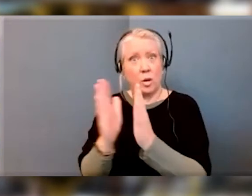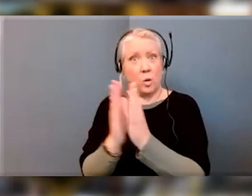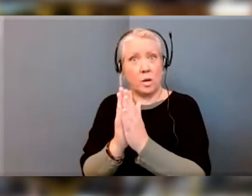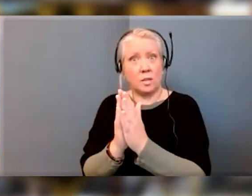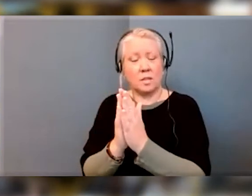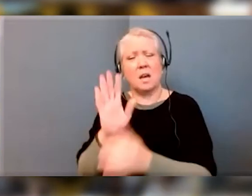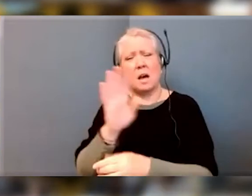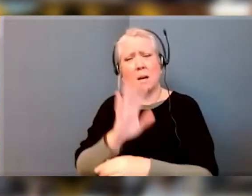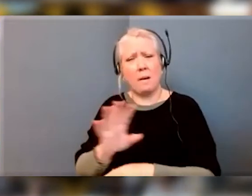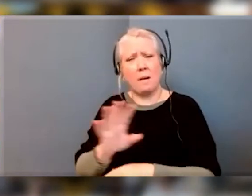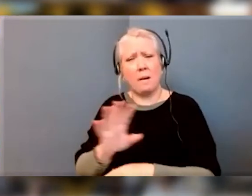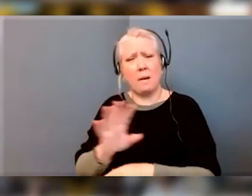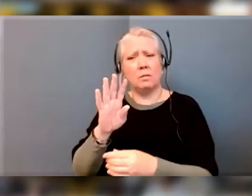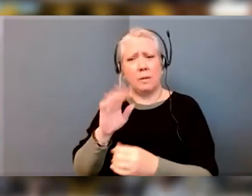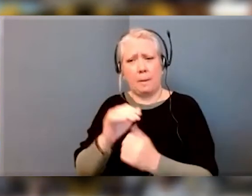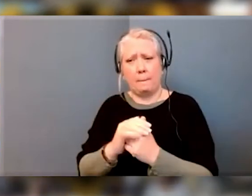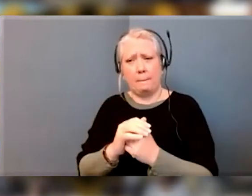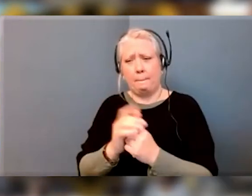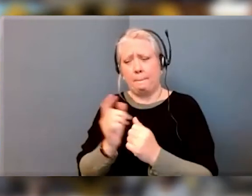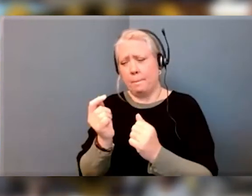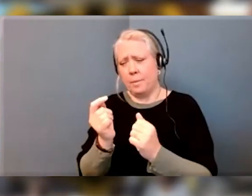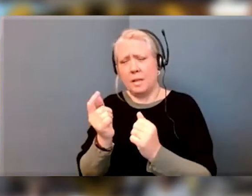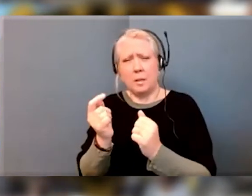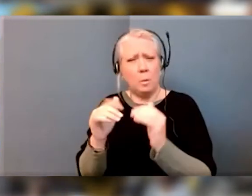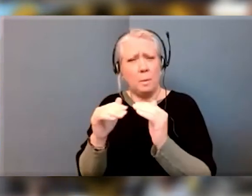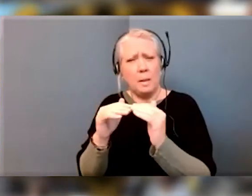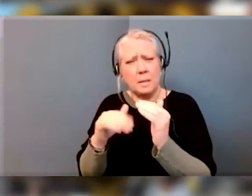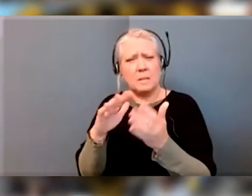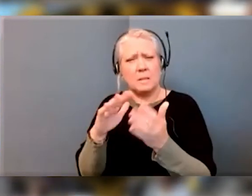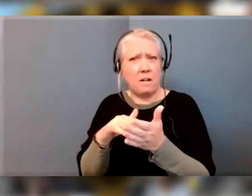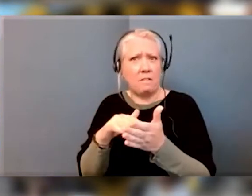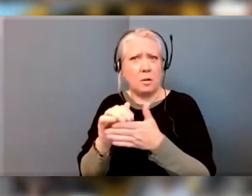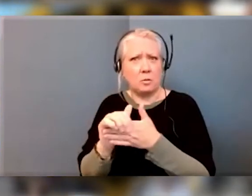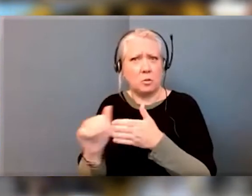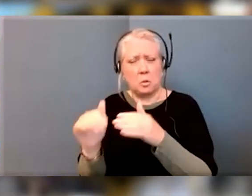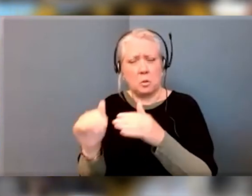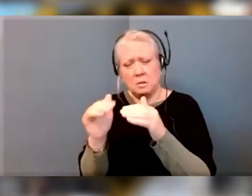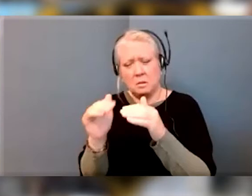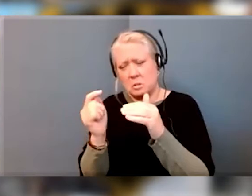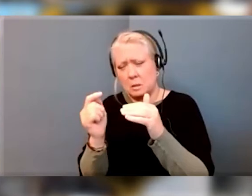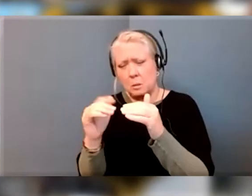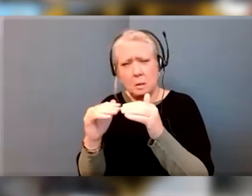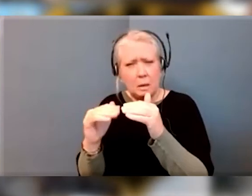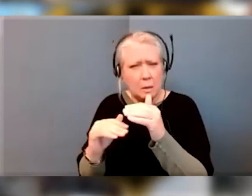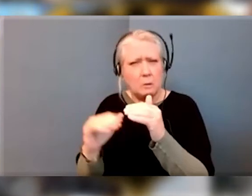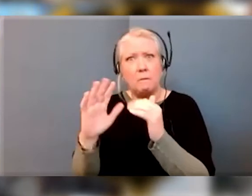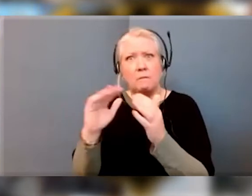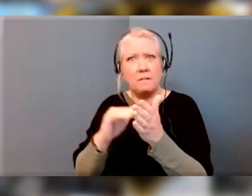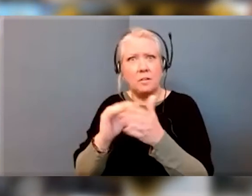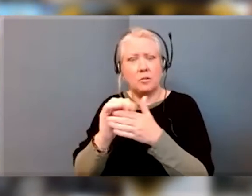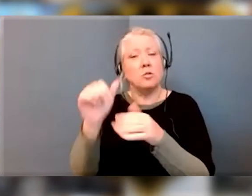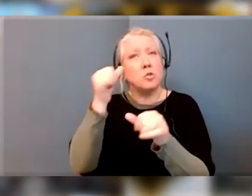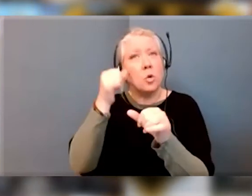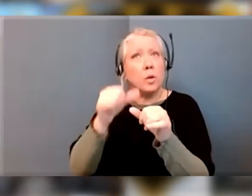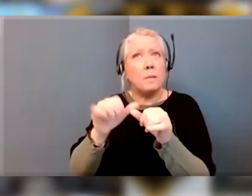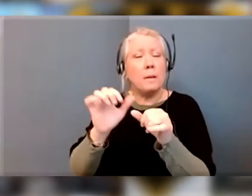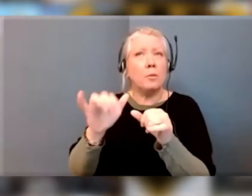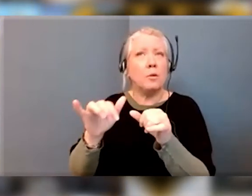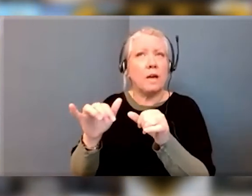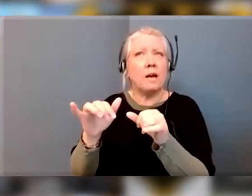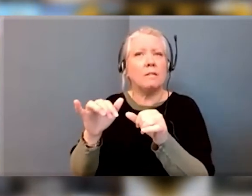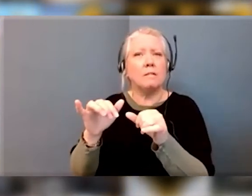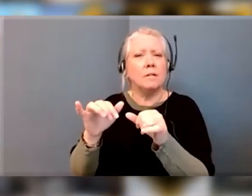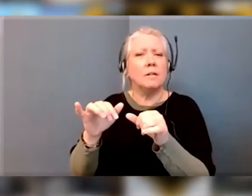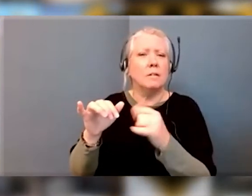$4,000, like a little bit less than $5,000. So just keep that in mind as expectations when